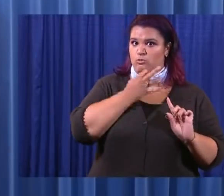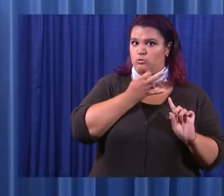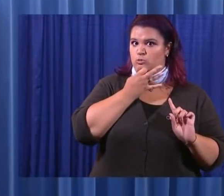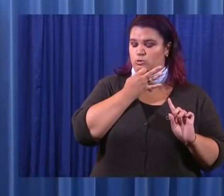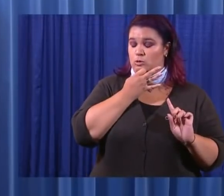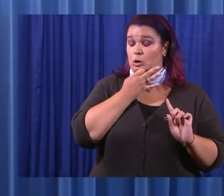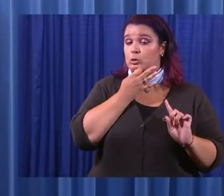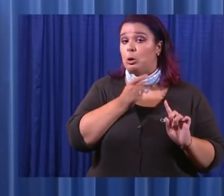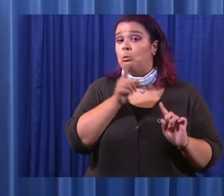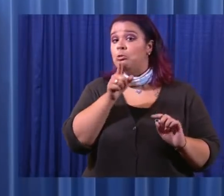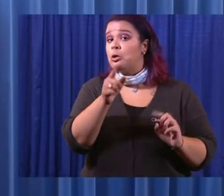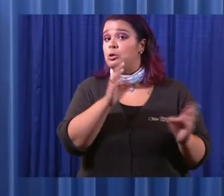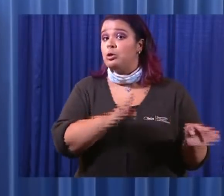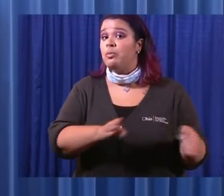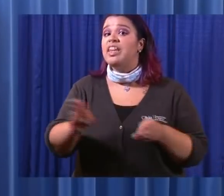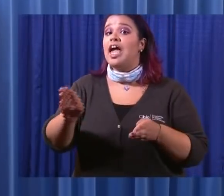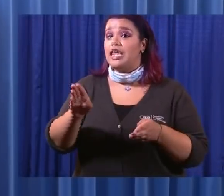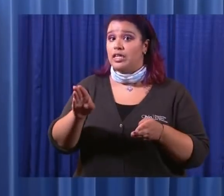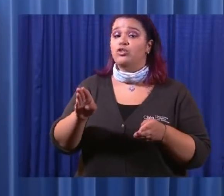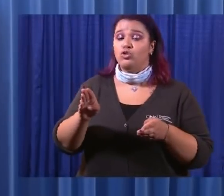not?